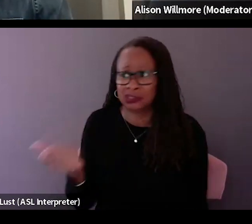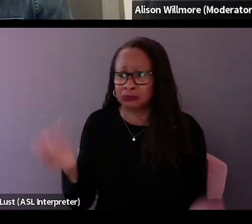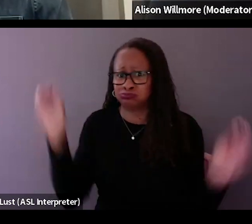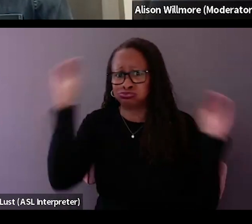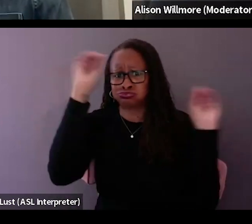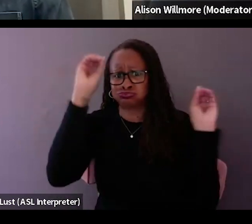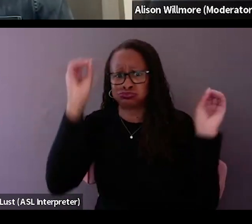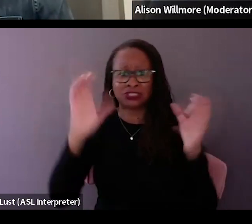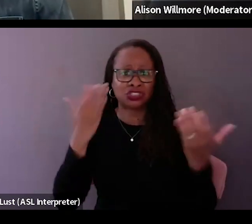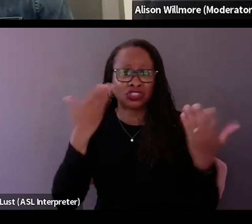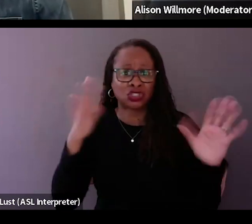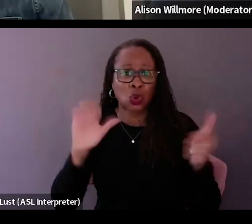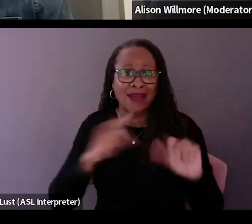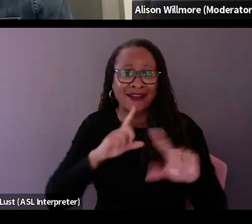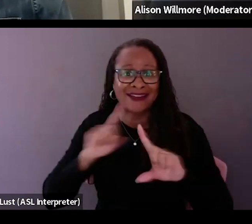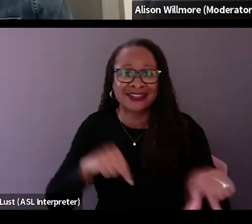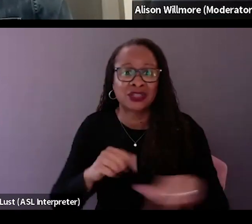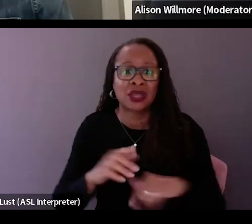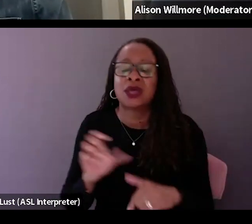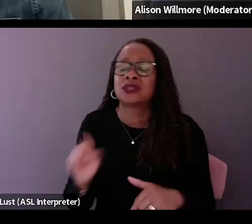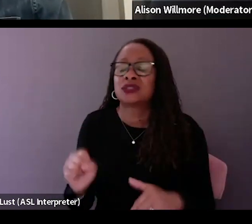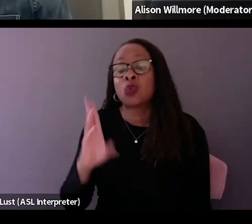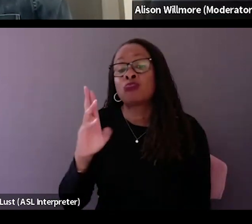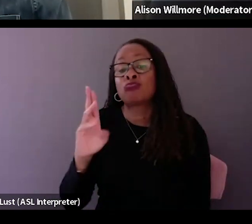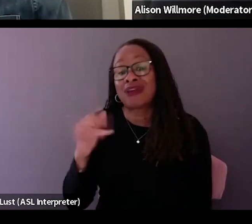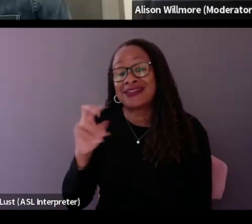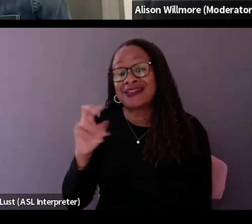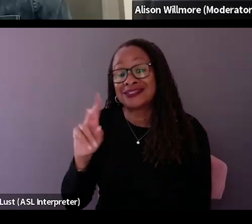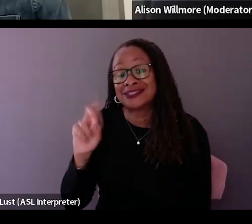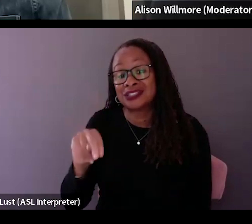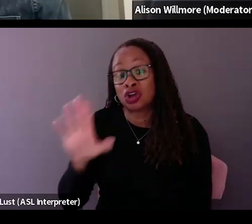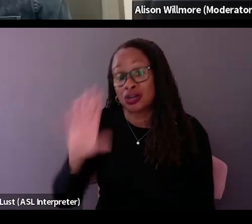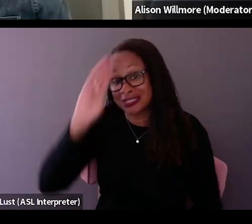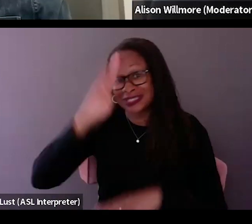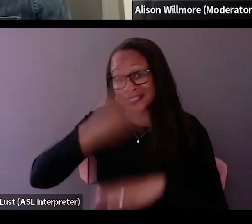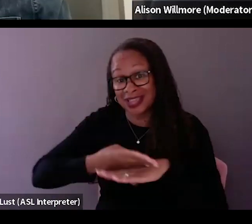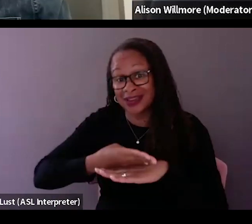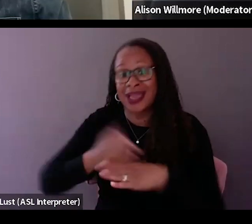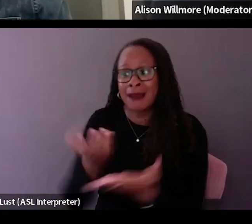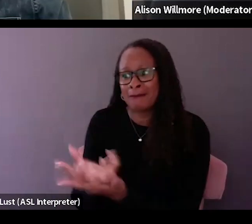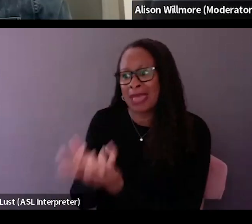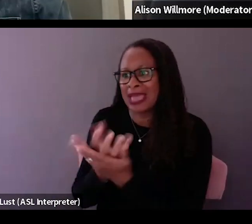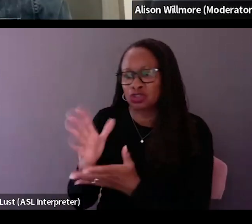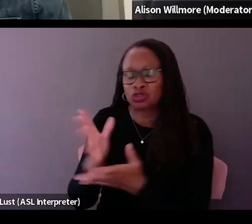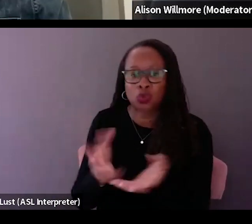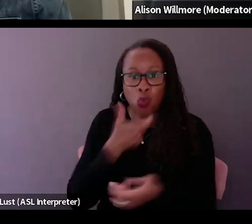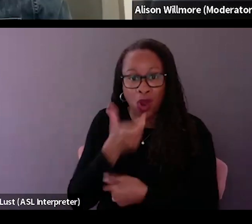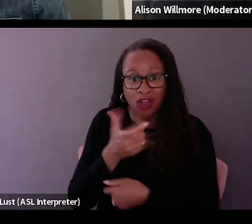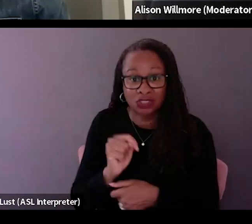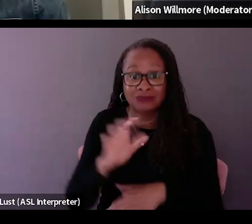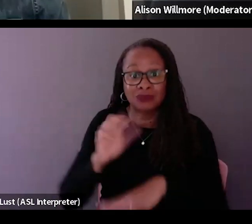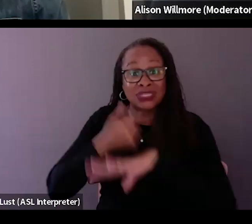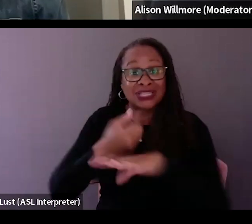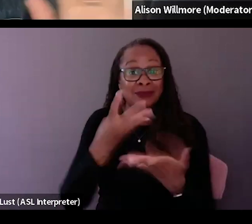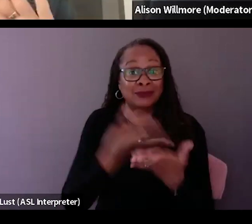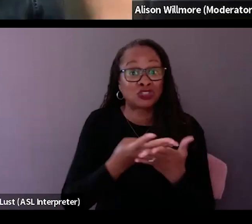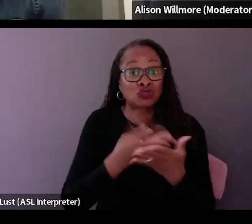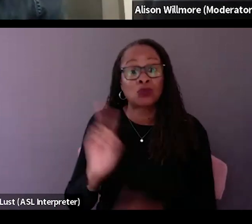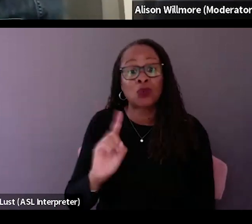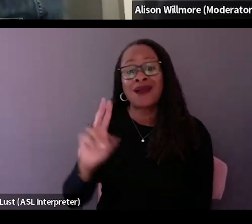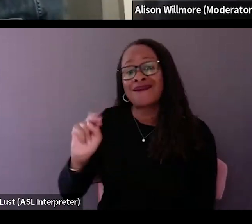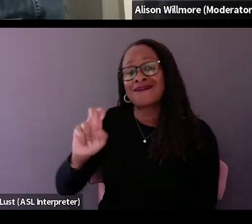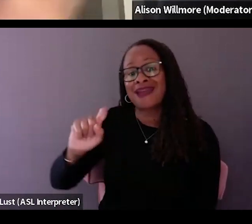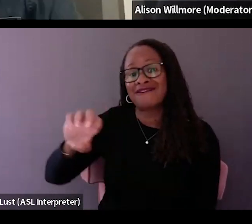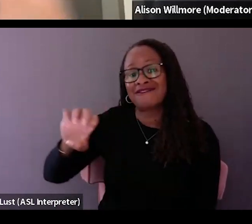it. So we set up a screening at Netflix. You know, Netflix was like, Ryan, do you want to come? And I was like, hell no. Like, she